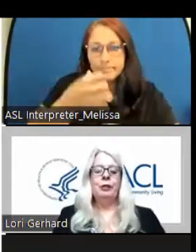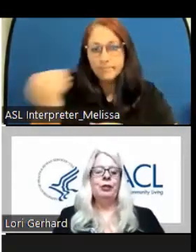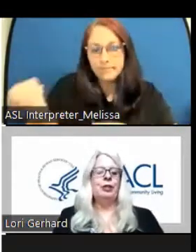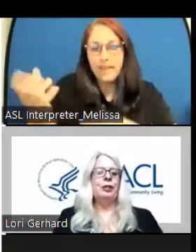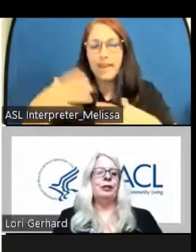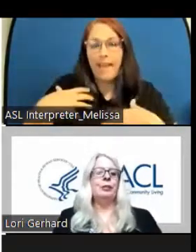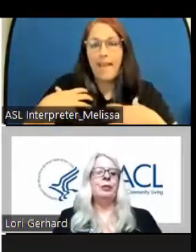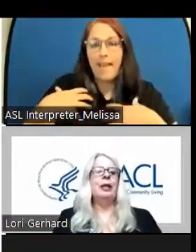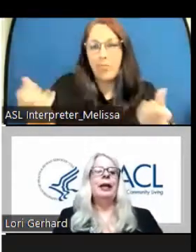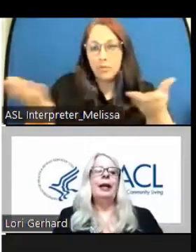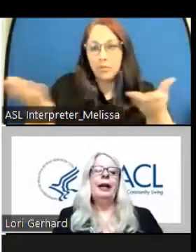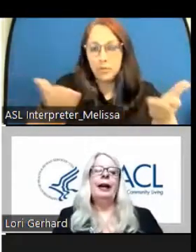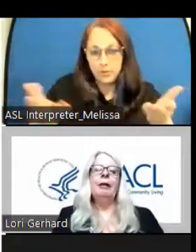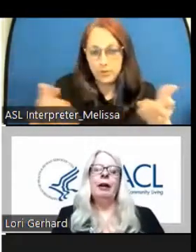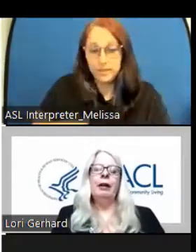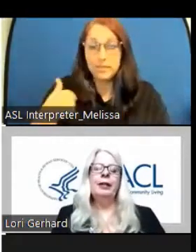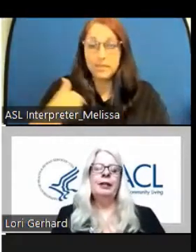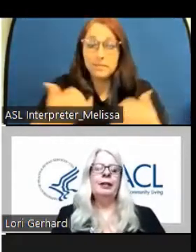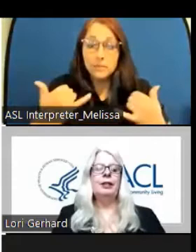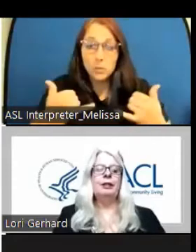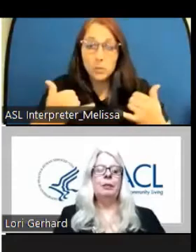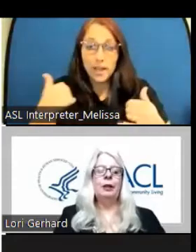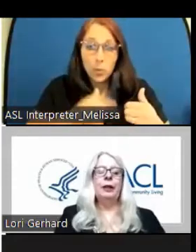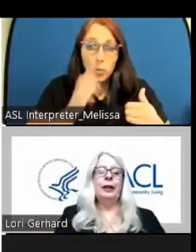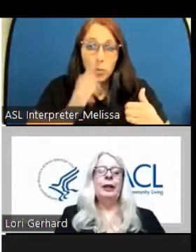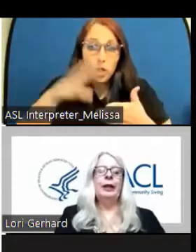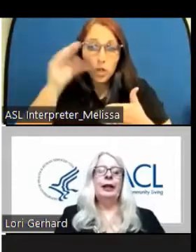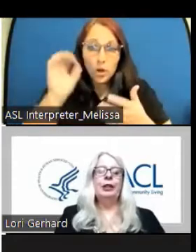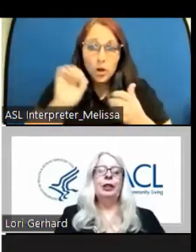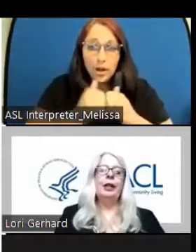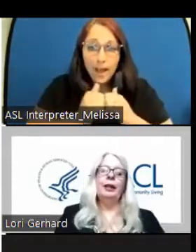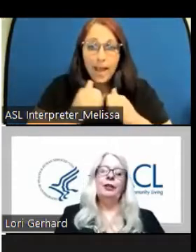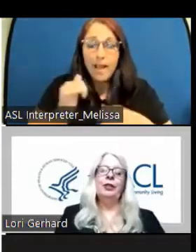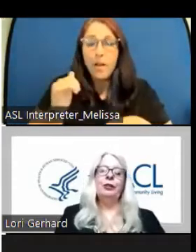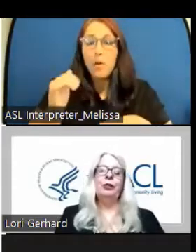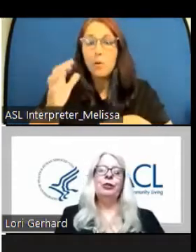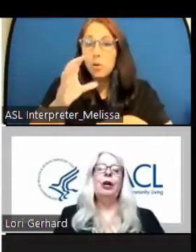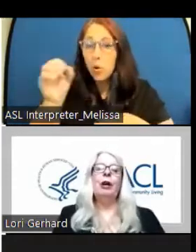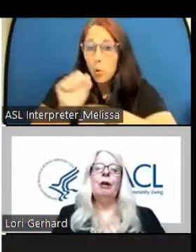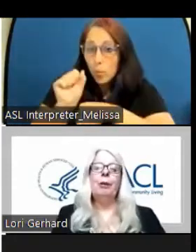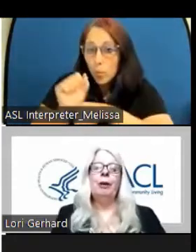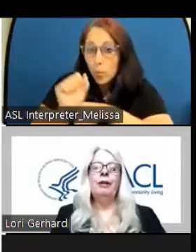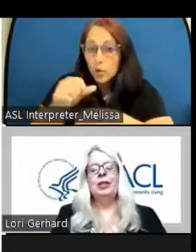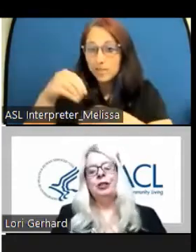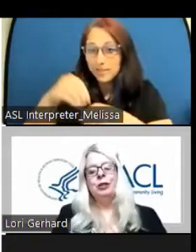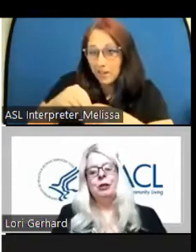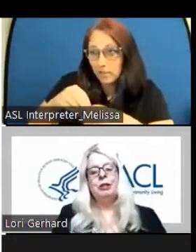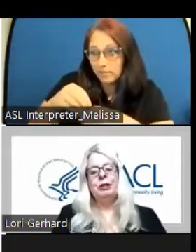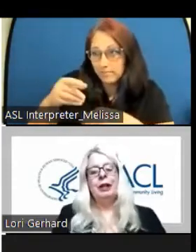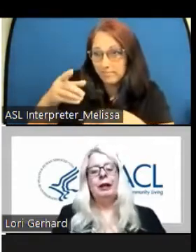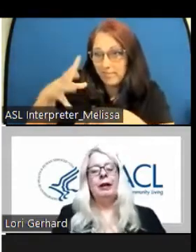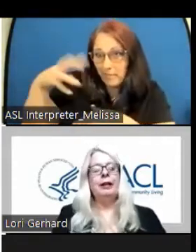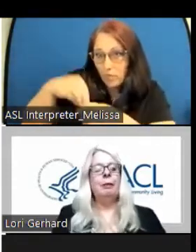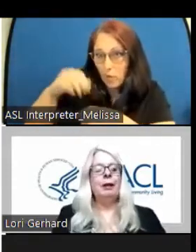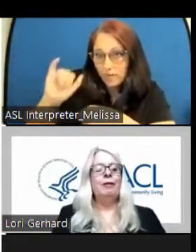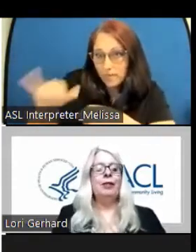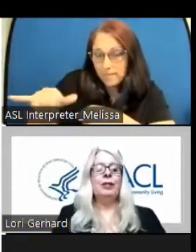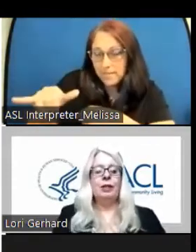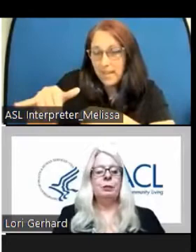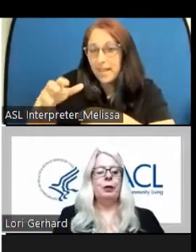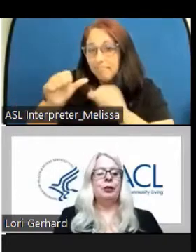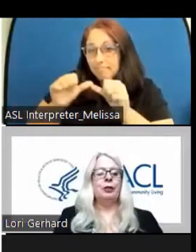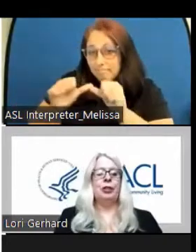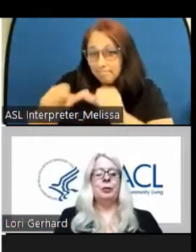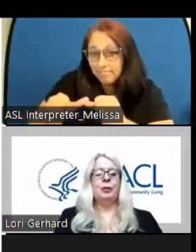Coordinated Entry Systems, and how colleagues in disability, aging, and health sectors are part of continuums of care and the benefits